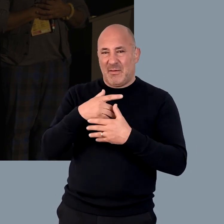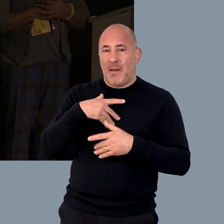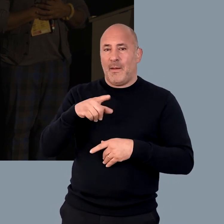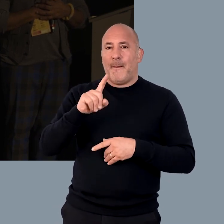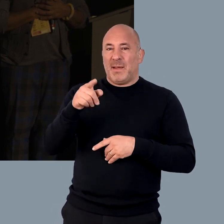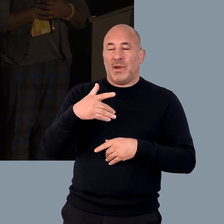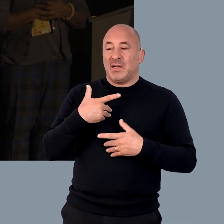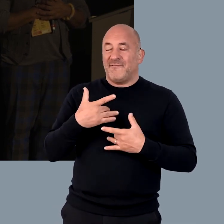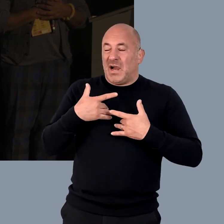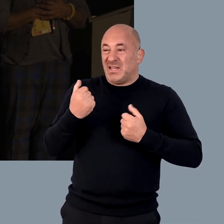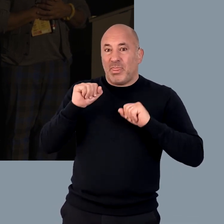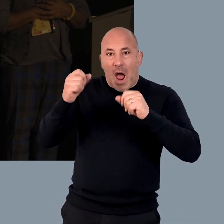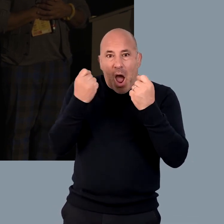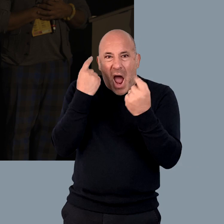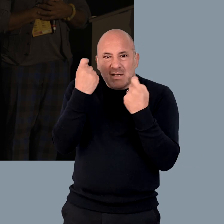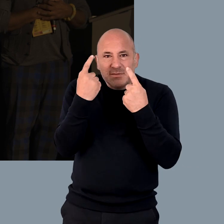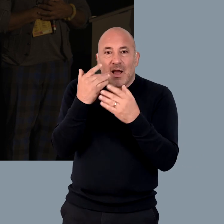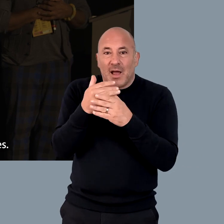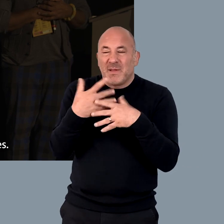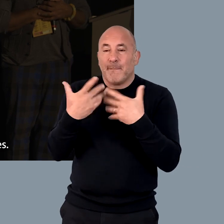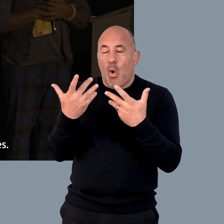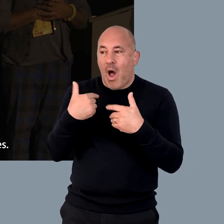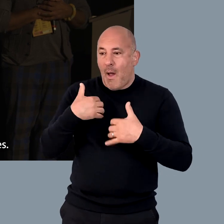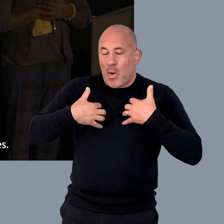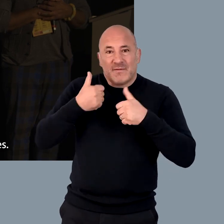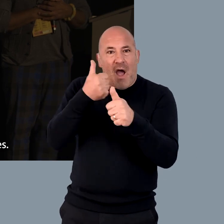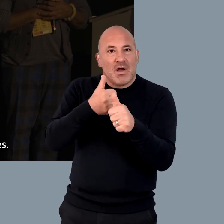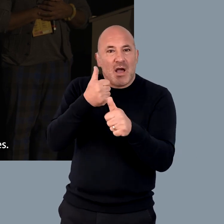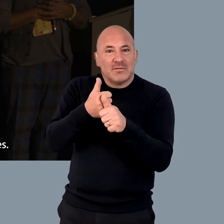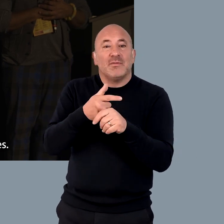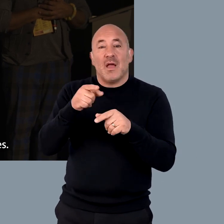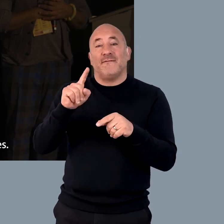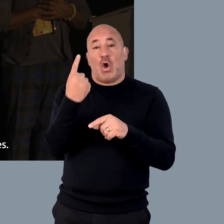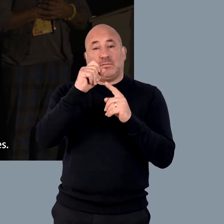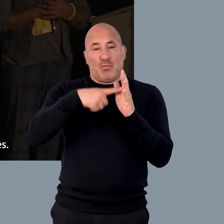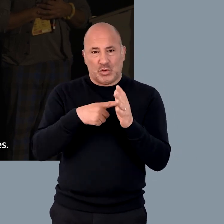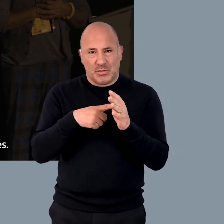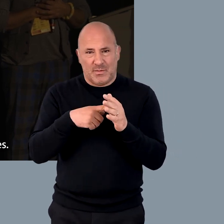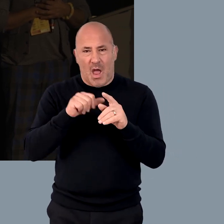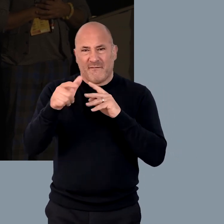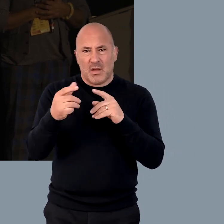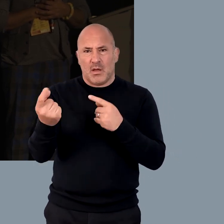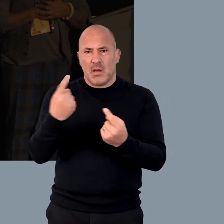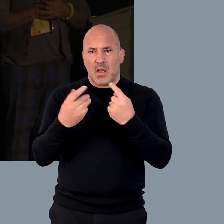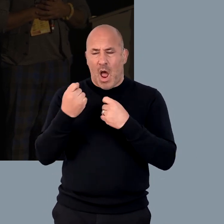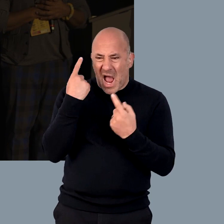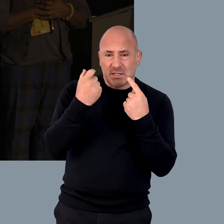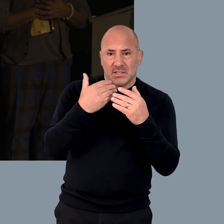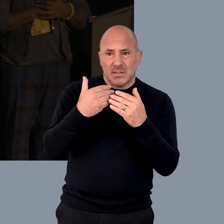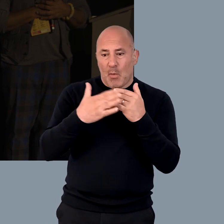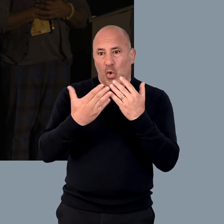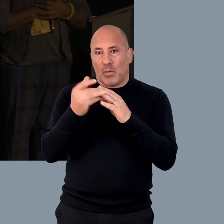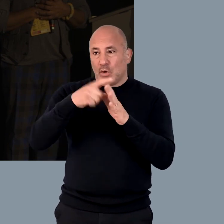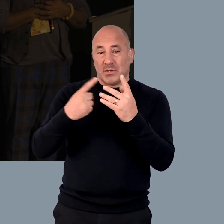And it was what Caitlin said, it was making people feel it was part of their idea is actually what then made them advocates, because then after doing that